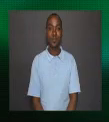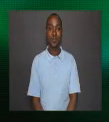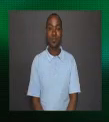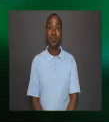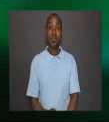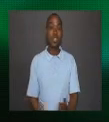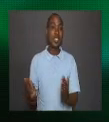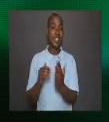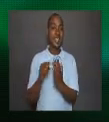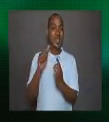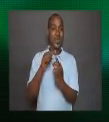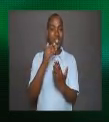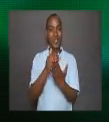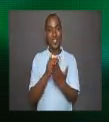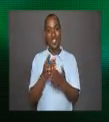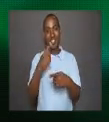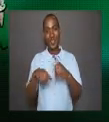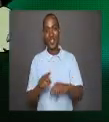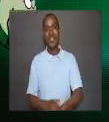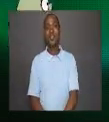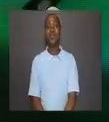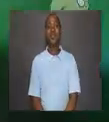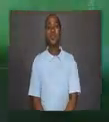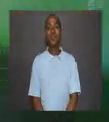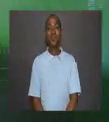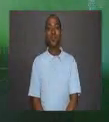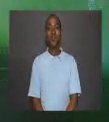Let's get back to our lesson.